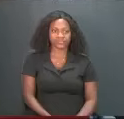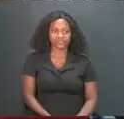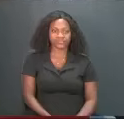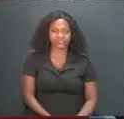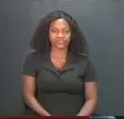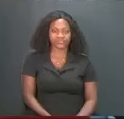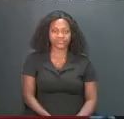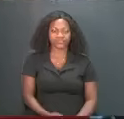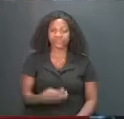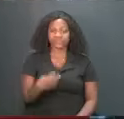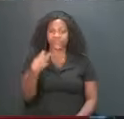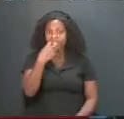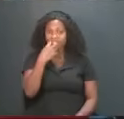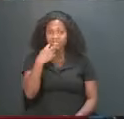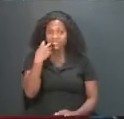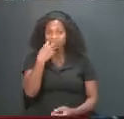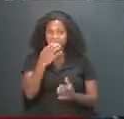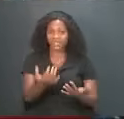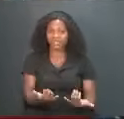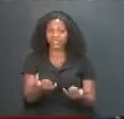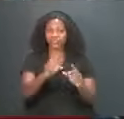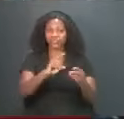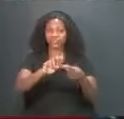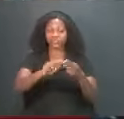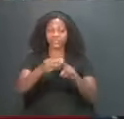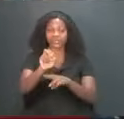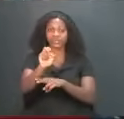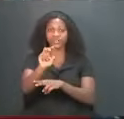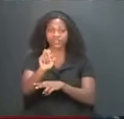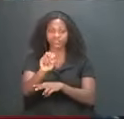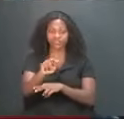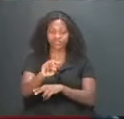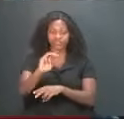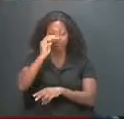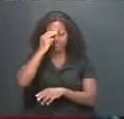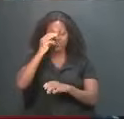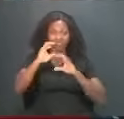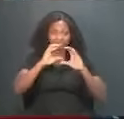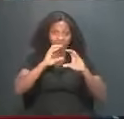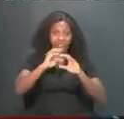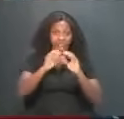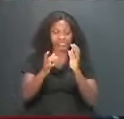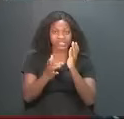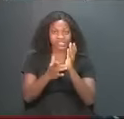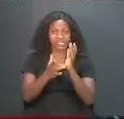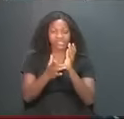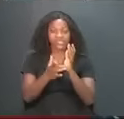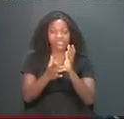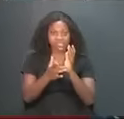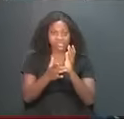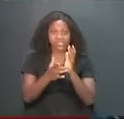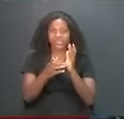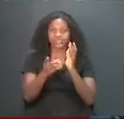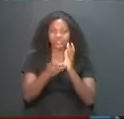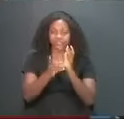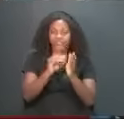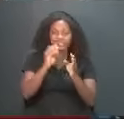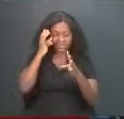we will take item number 12. The Ministry of Communication, Digital Technology and